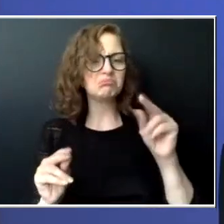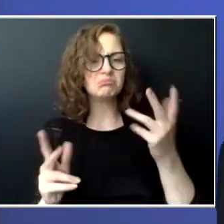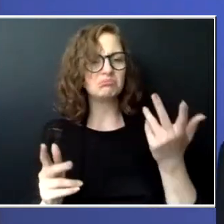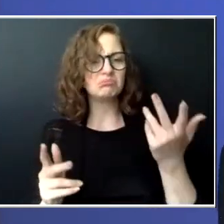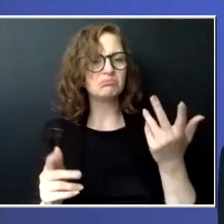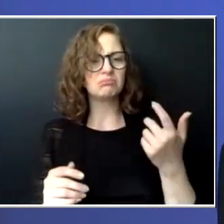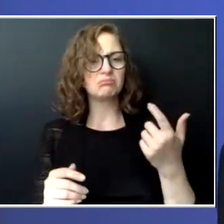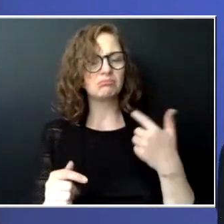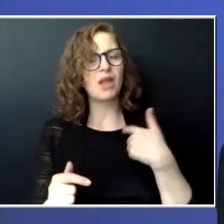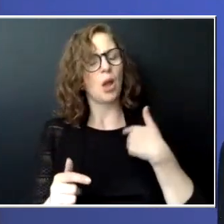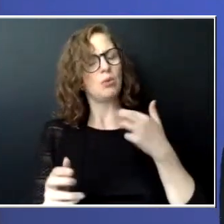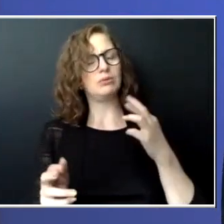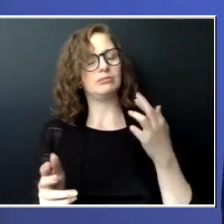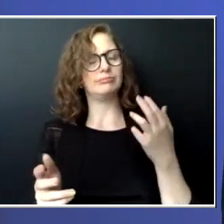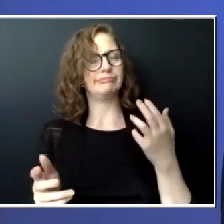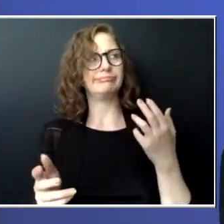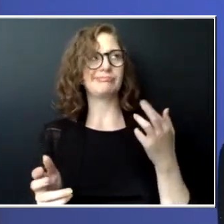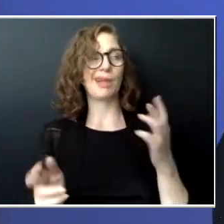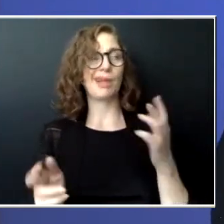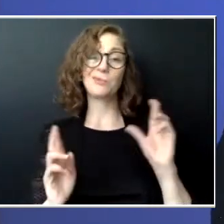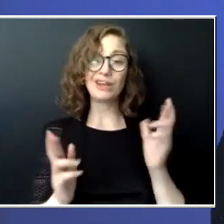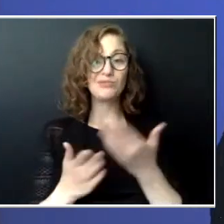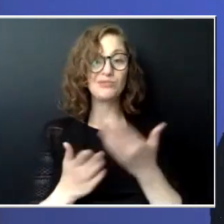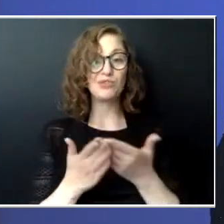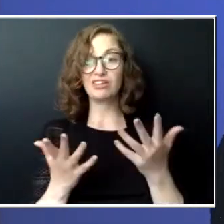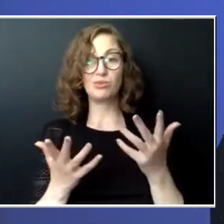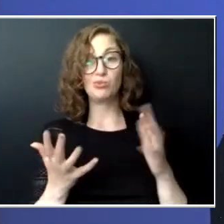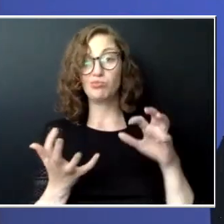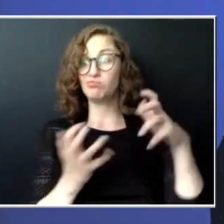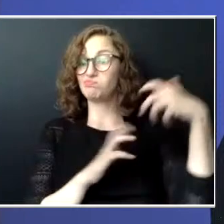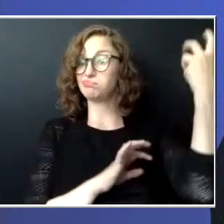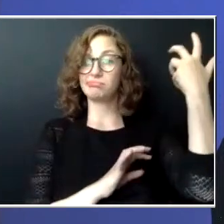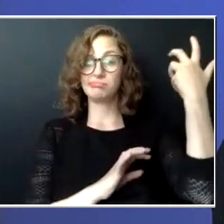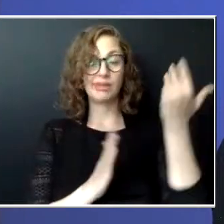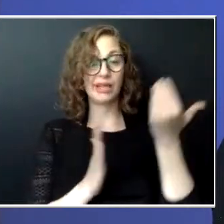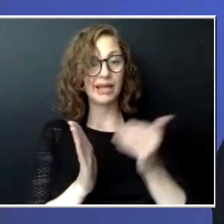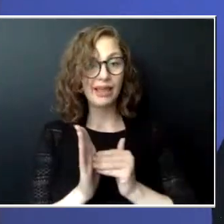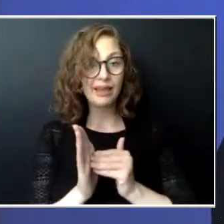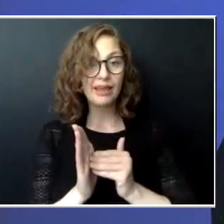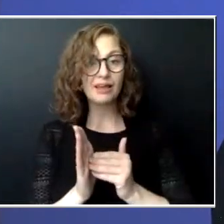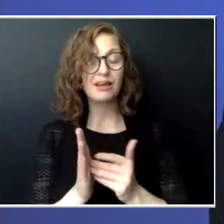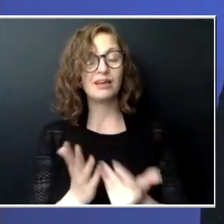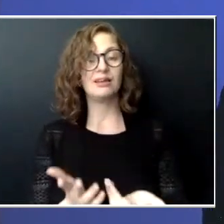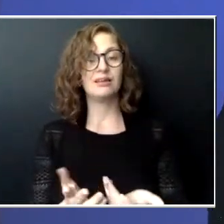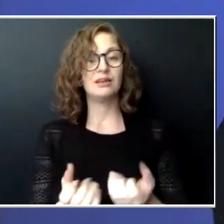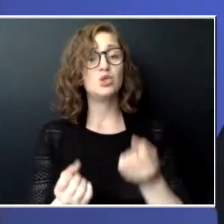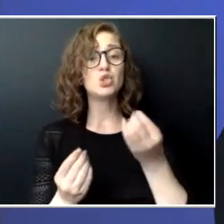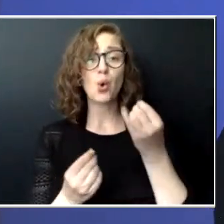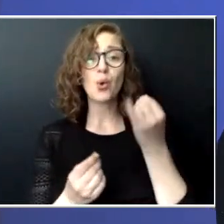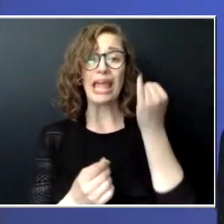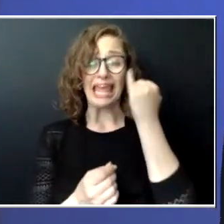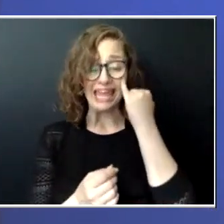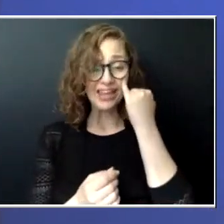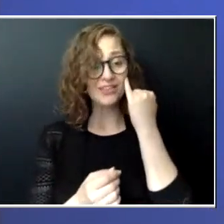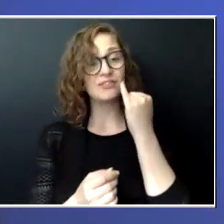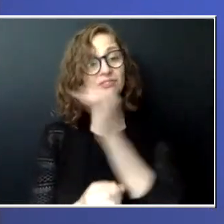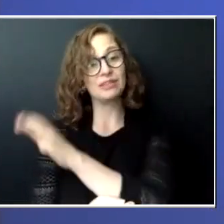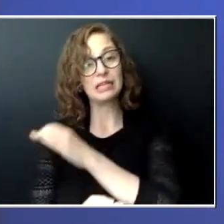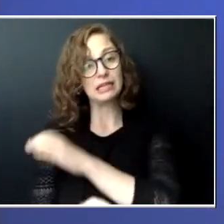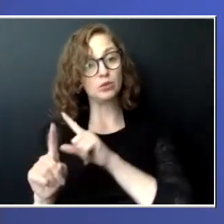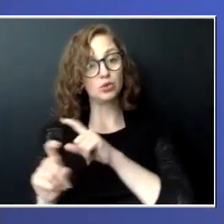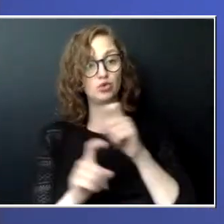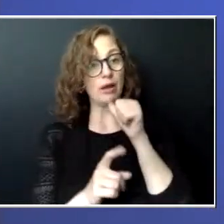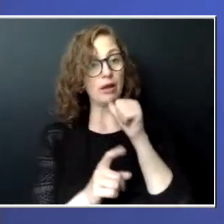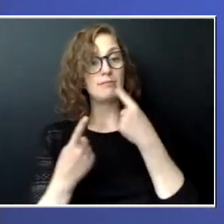not work out necessarily. And so even had that happened, I was more than glad to participate in perhaps